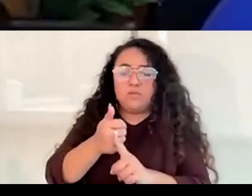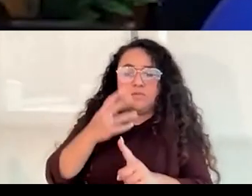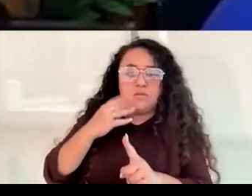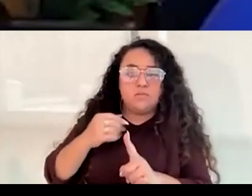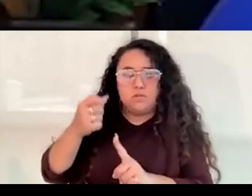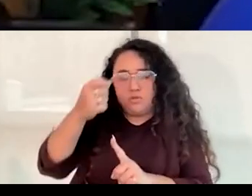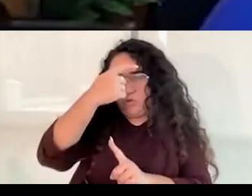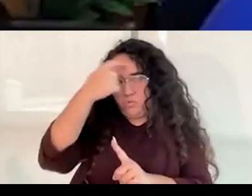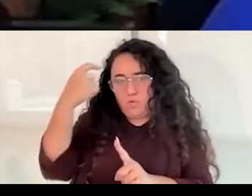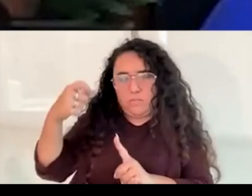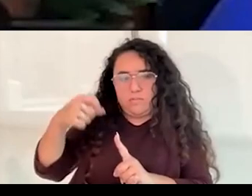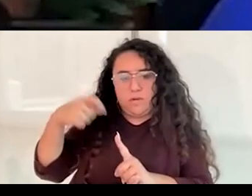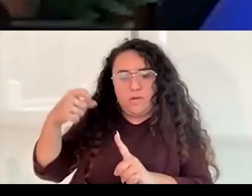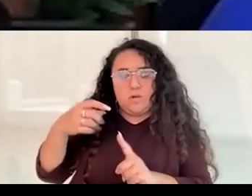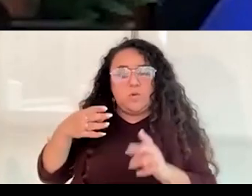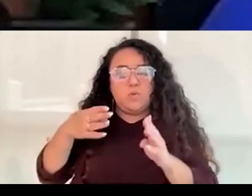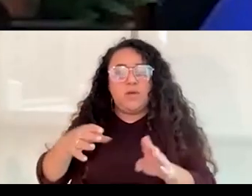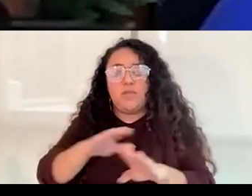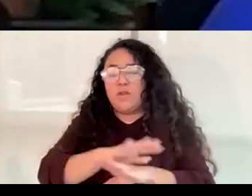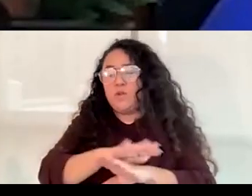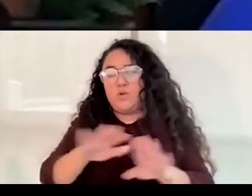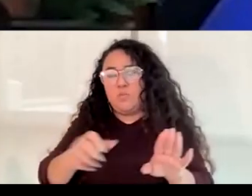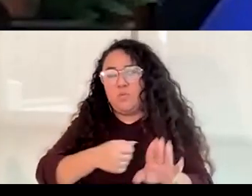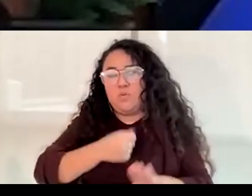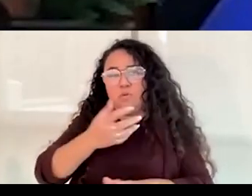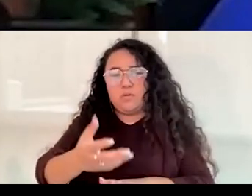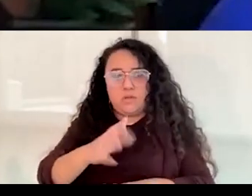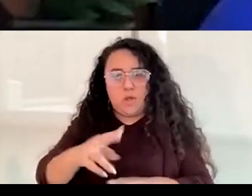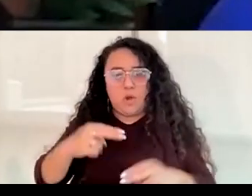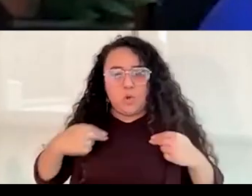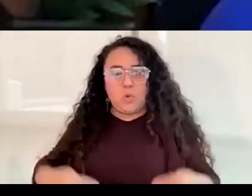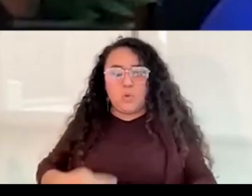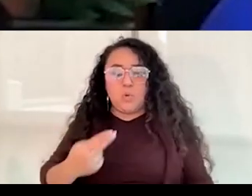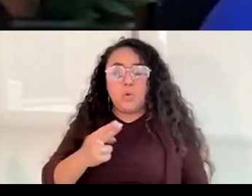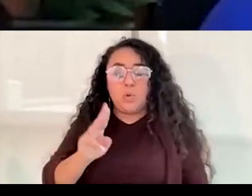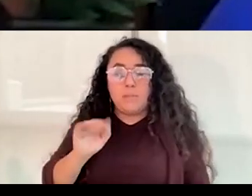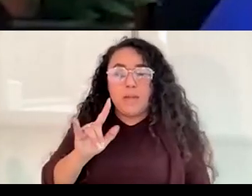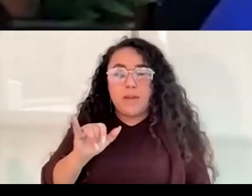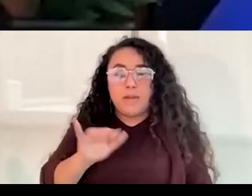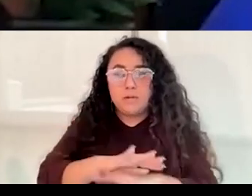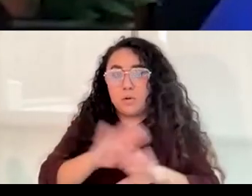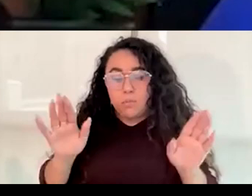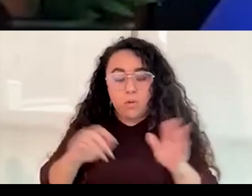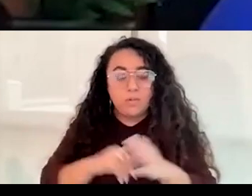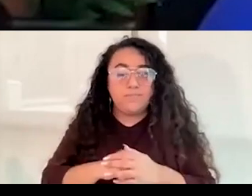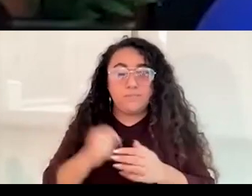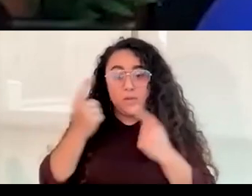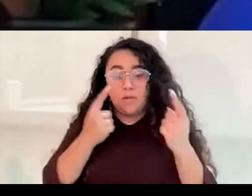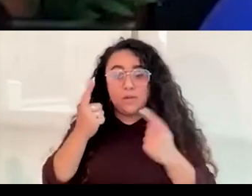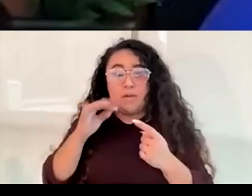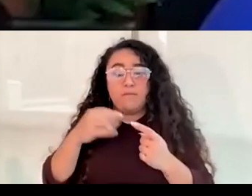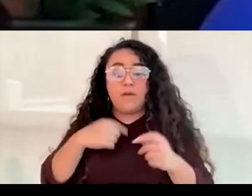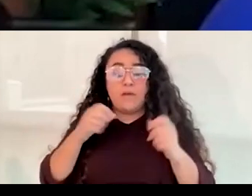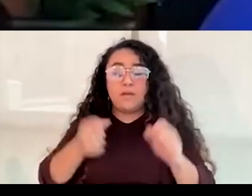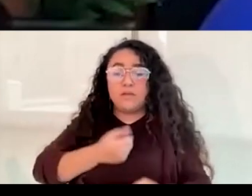way that they no longer can express their humanity. And I figured if I can express what I